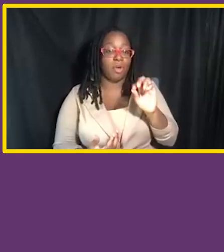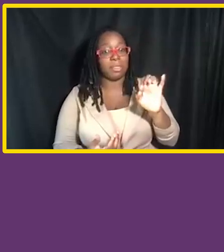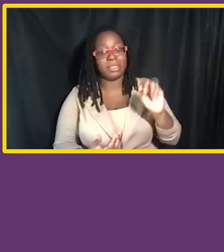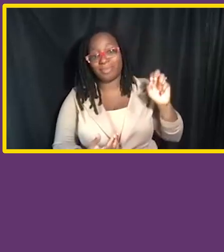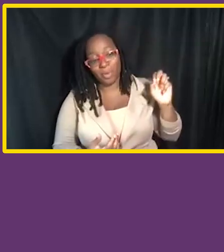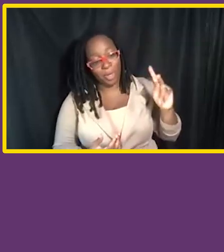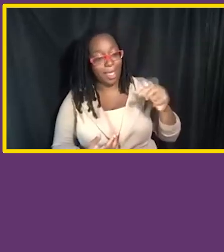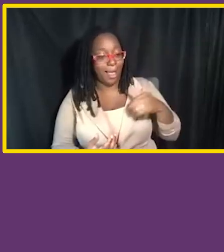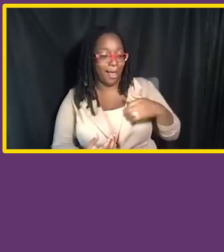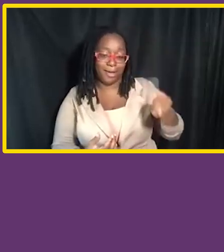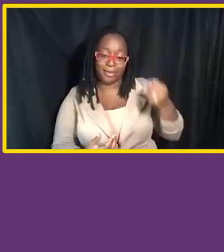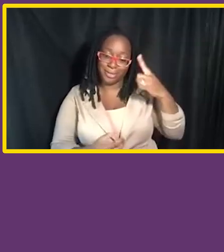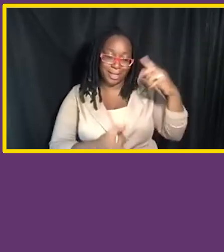assignment.